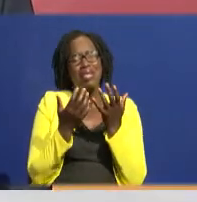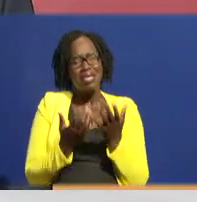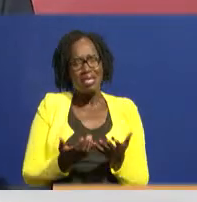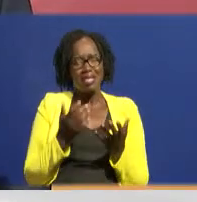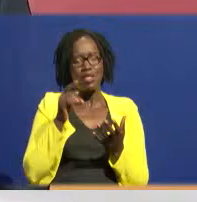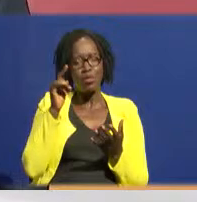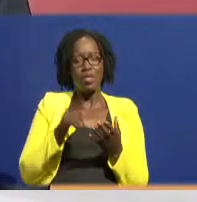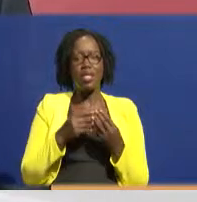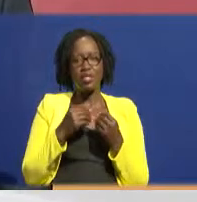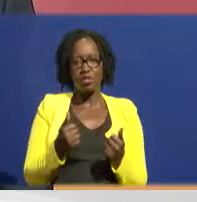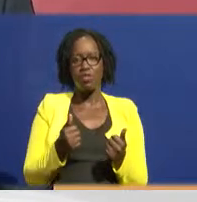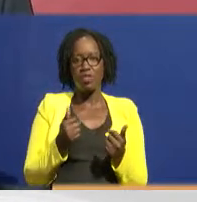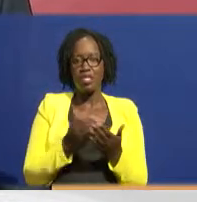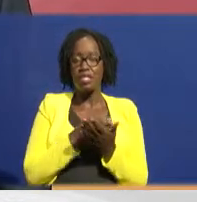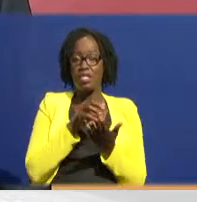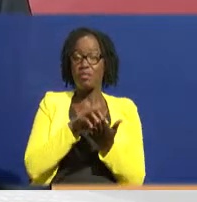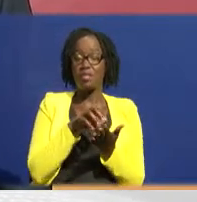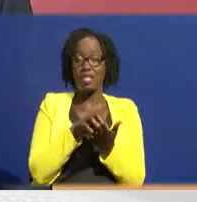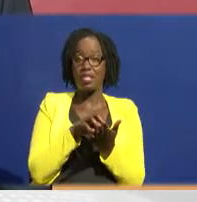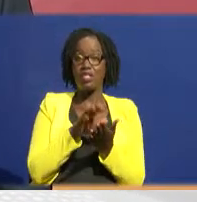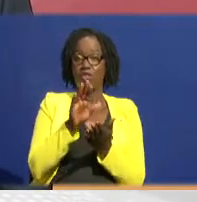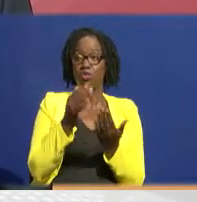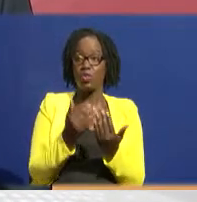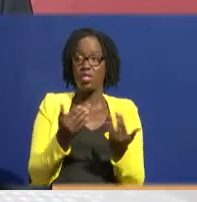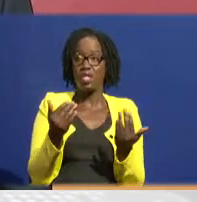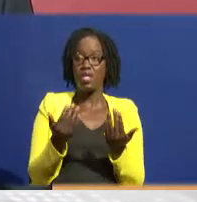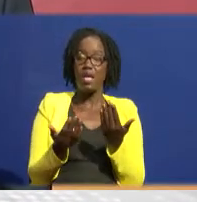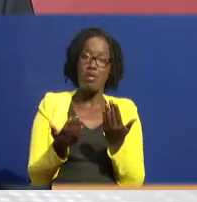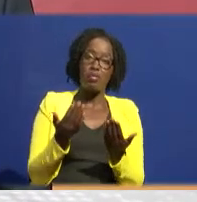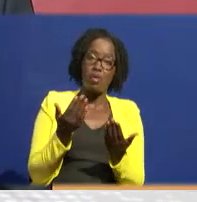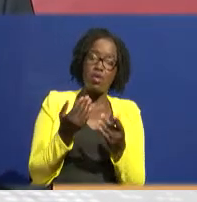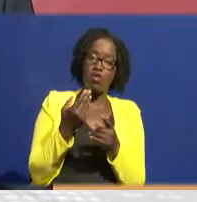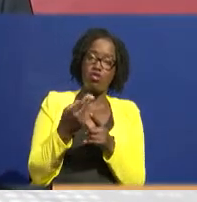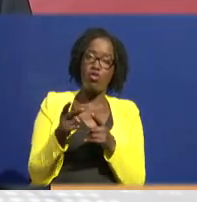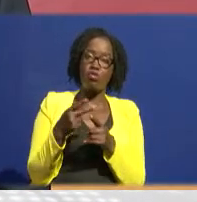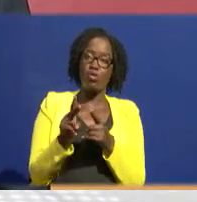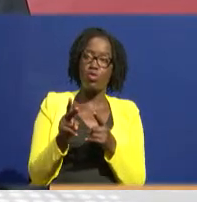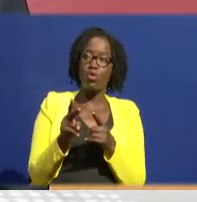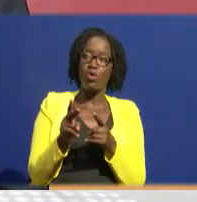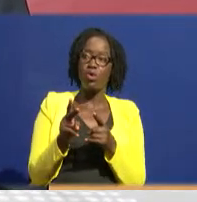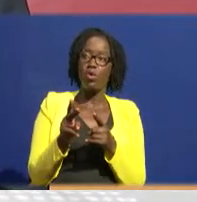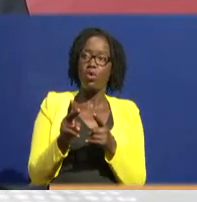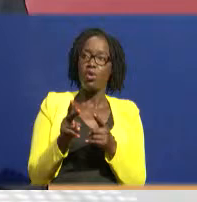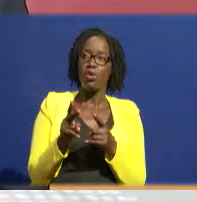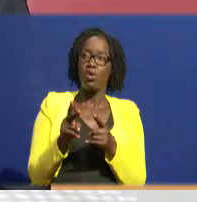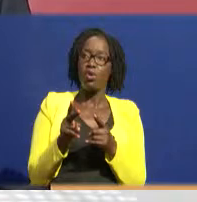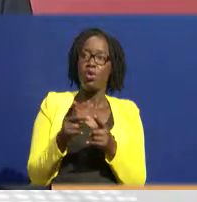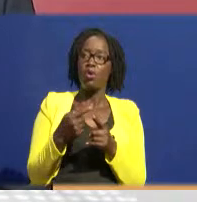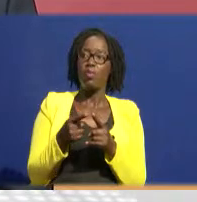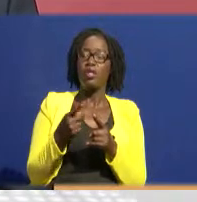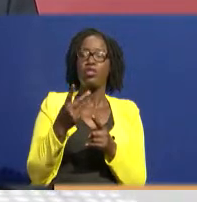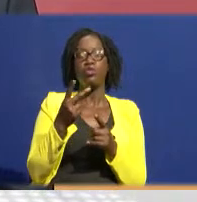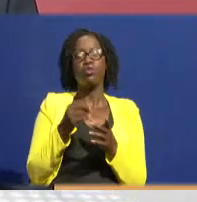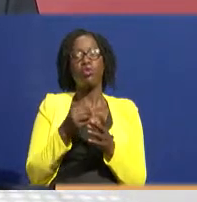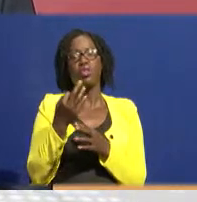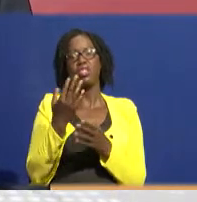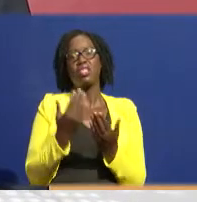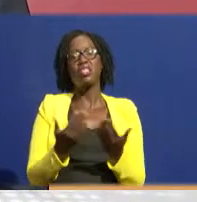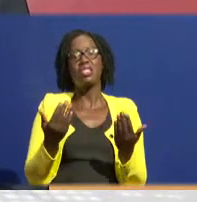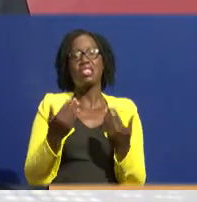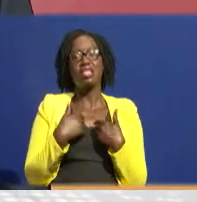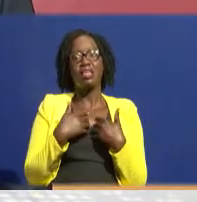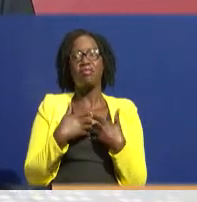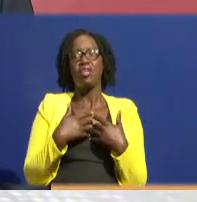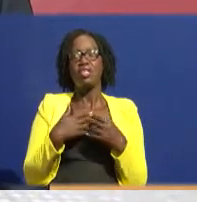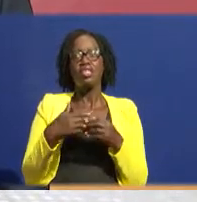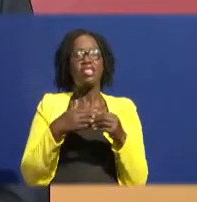solve. Like, we have some cases that your child is in maybe in form two, but they're having, is just having two or three children. So you're still taking your